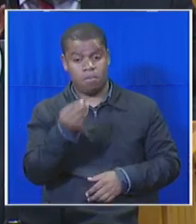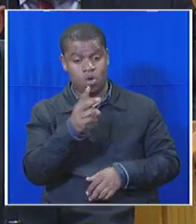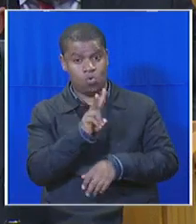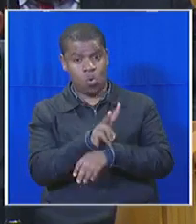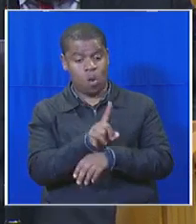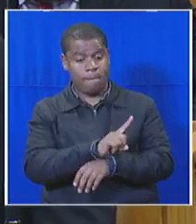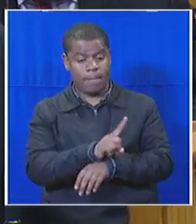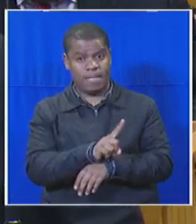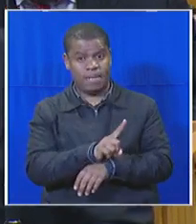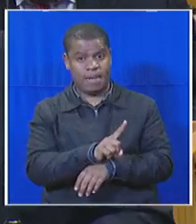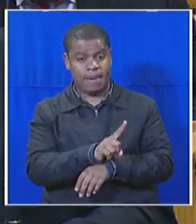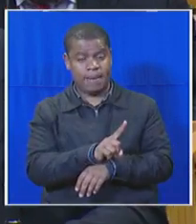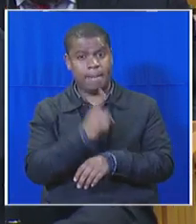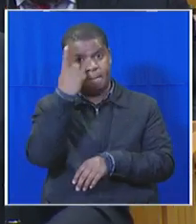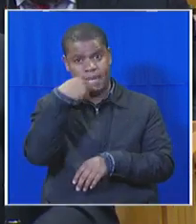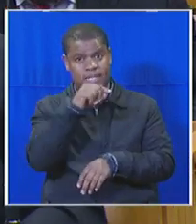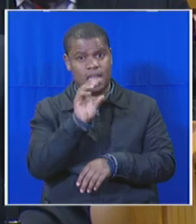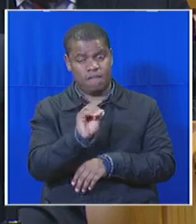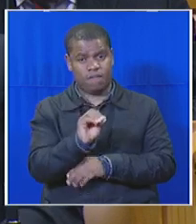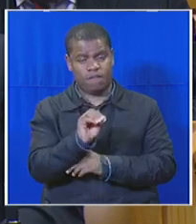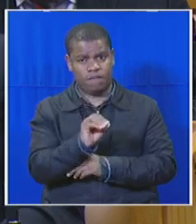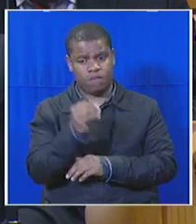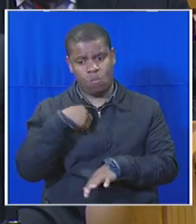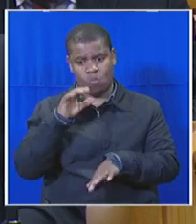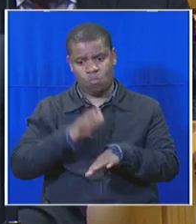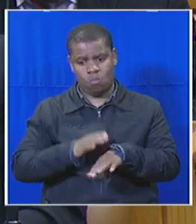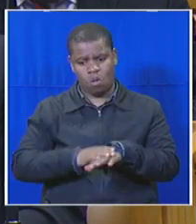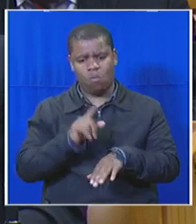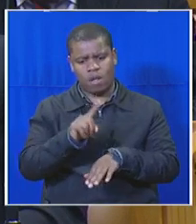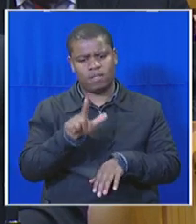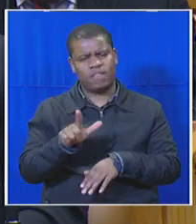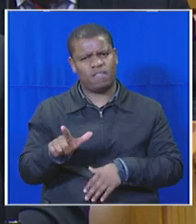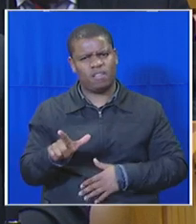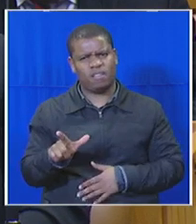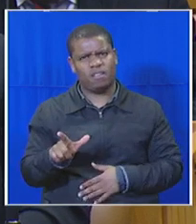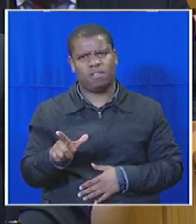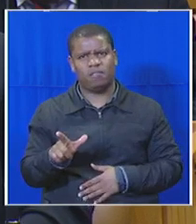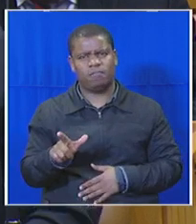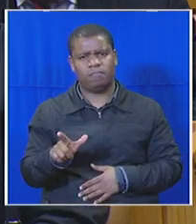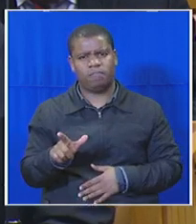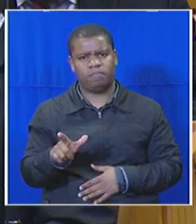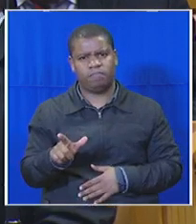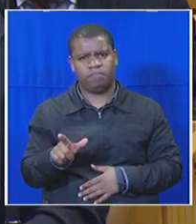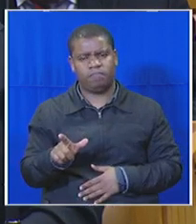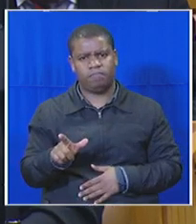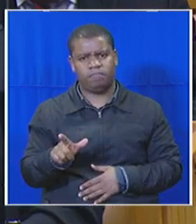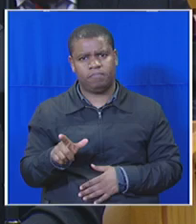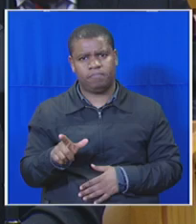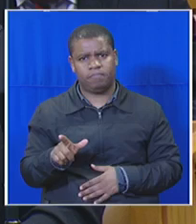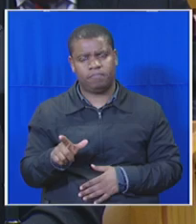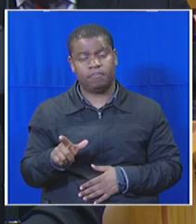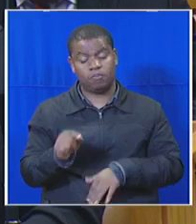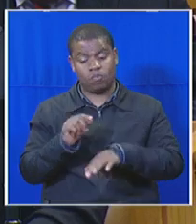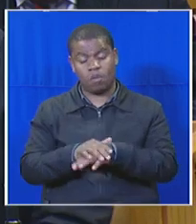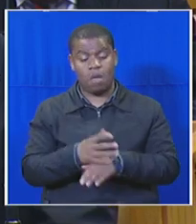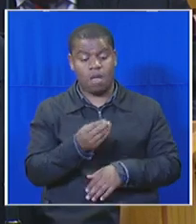Rule 1076 or 1077. Sorry, no, sorry. You're limited to 2